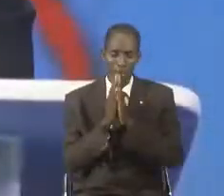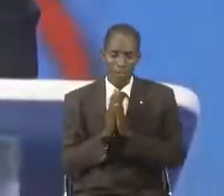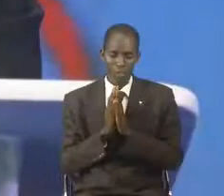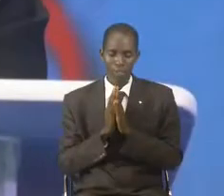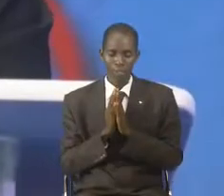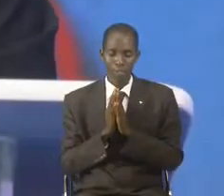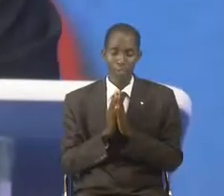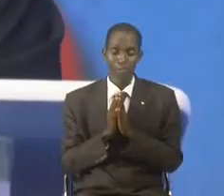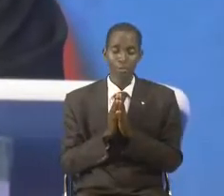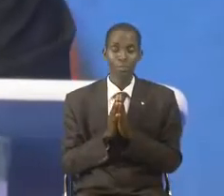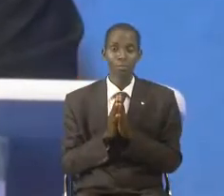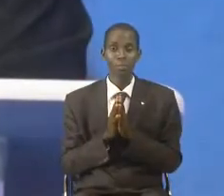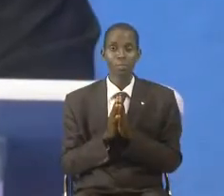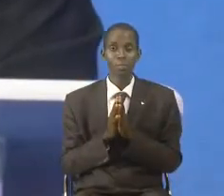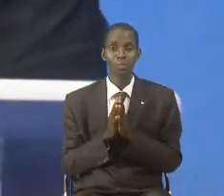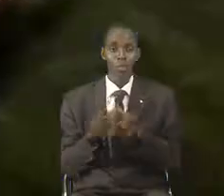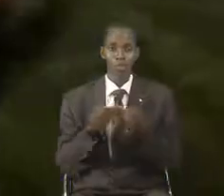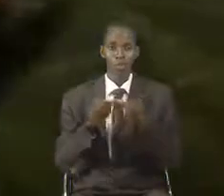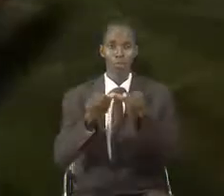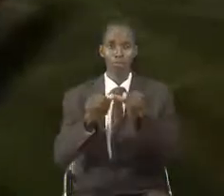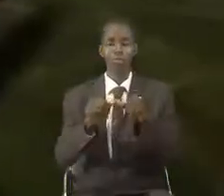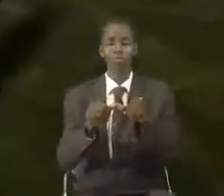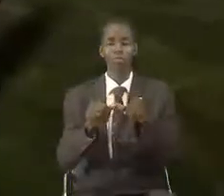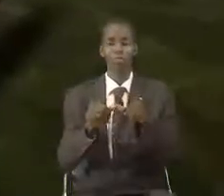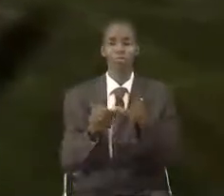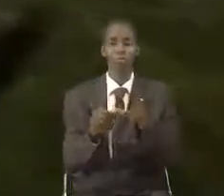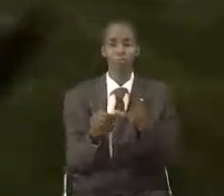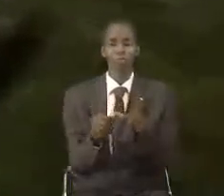Jesus' name we pray.